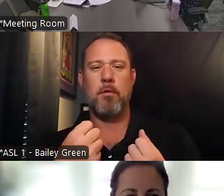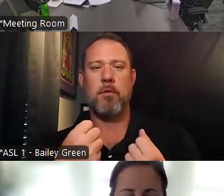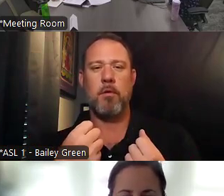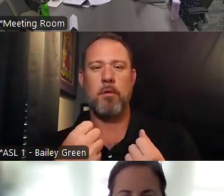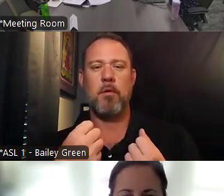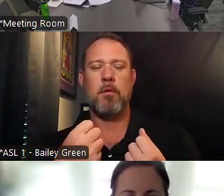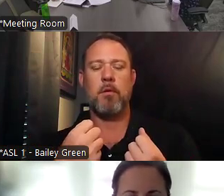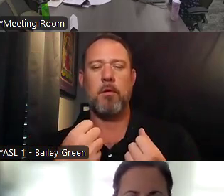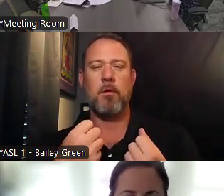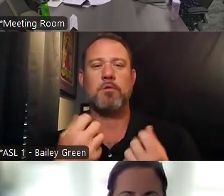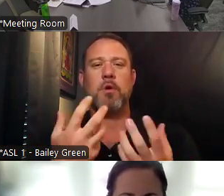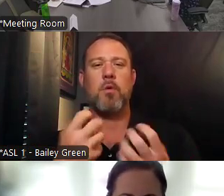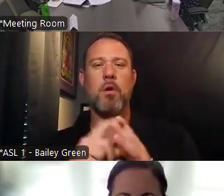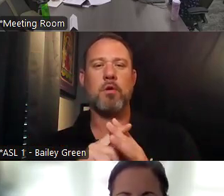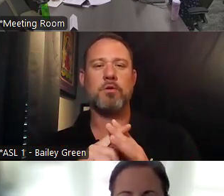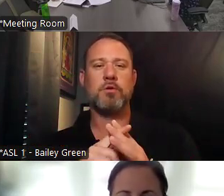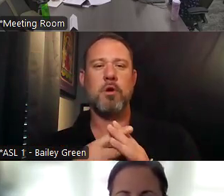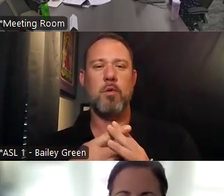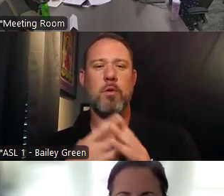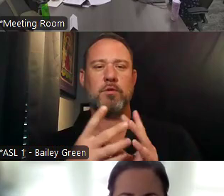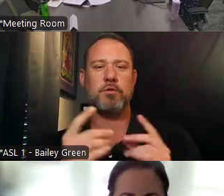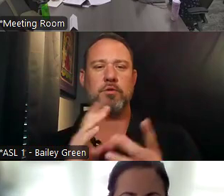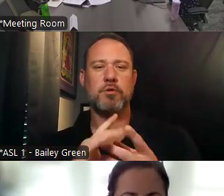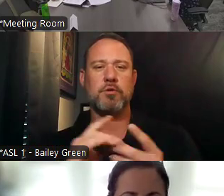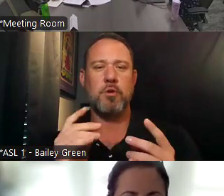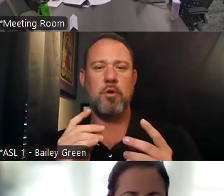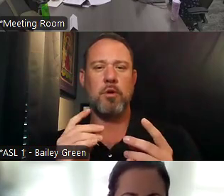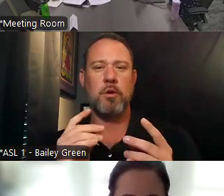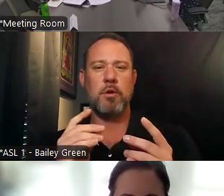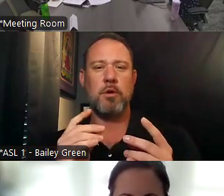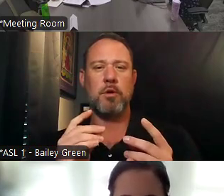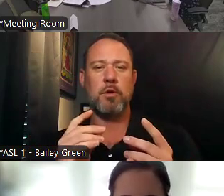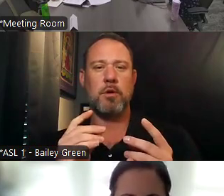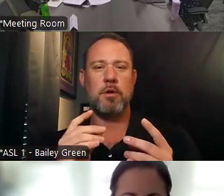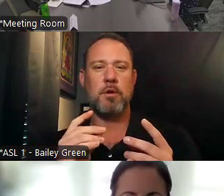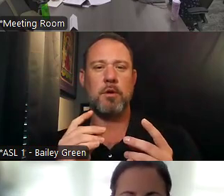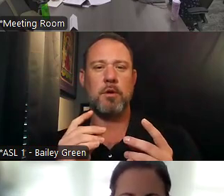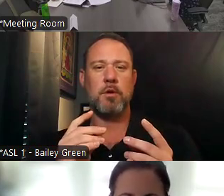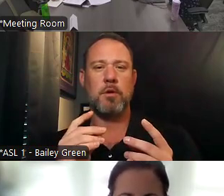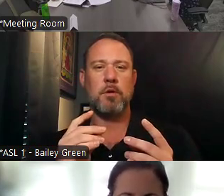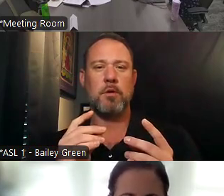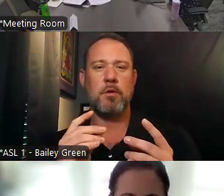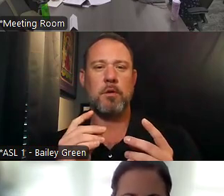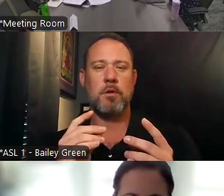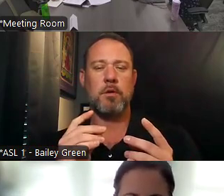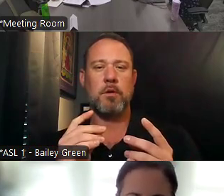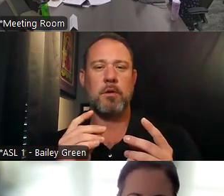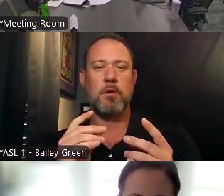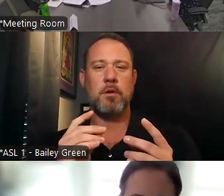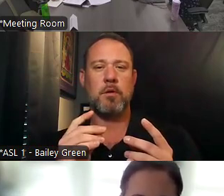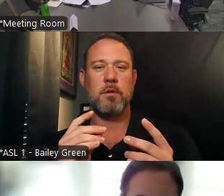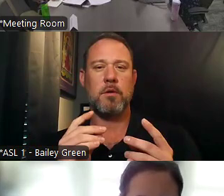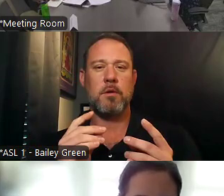So I want to start with a story. This is a story of a gentleman many years ago